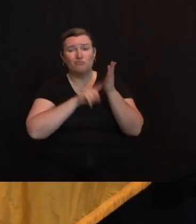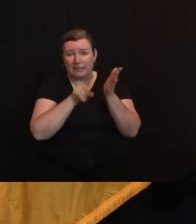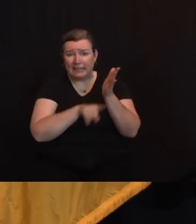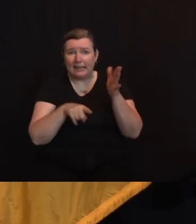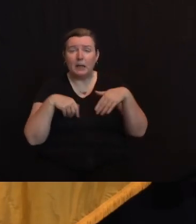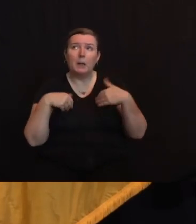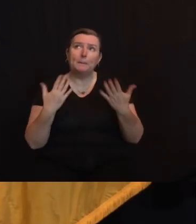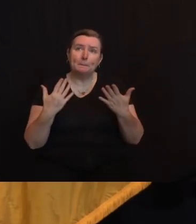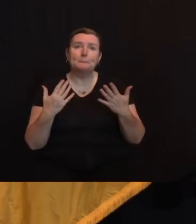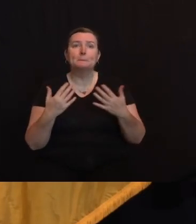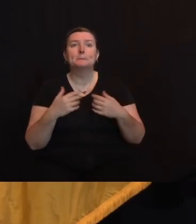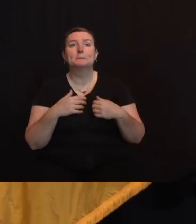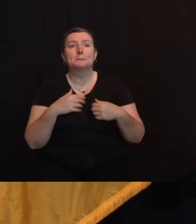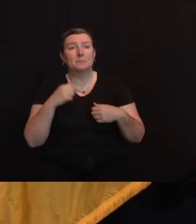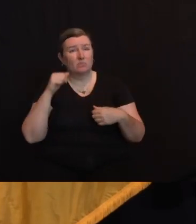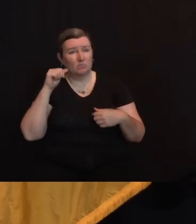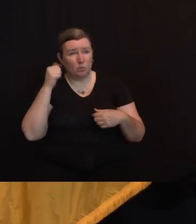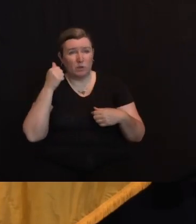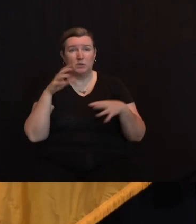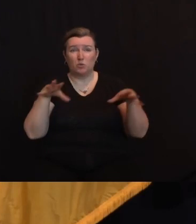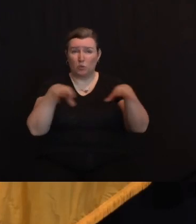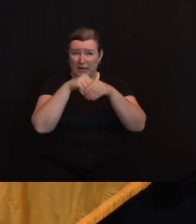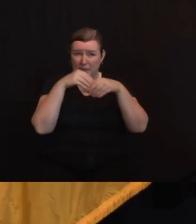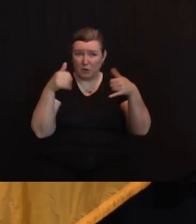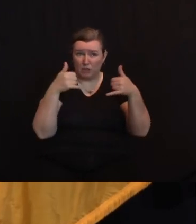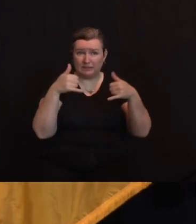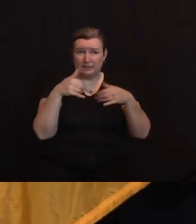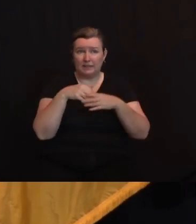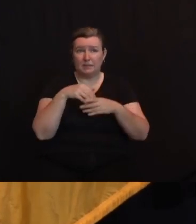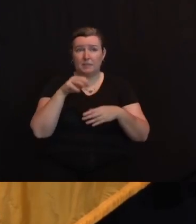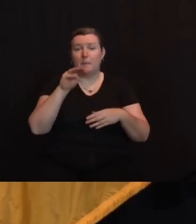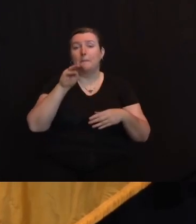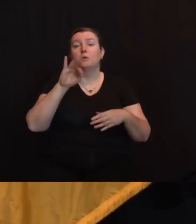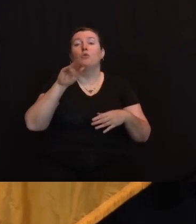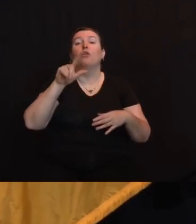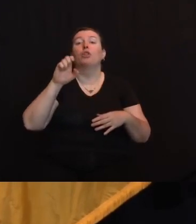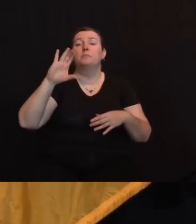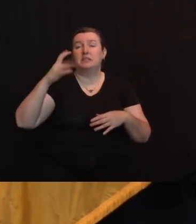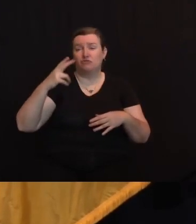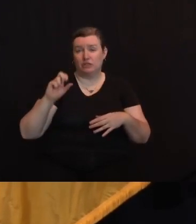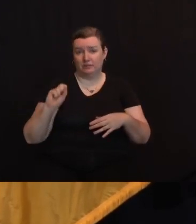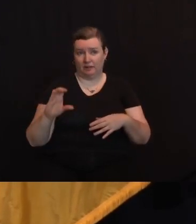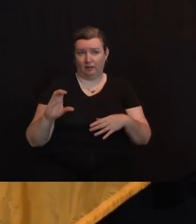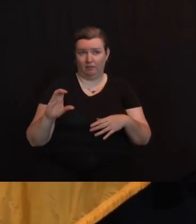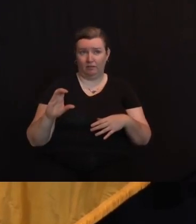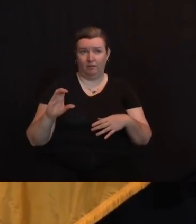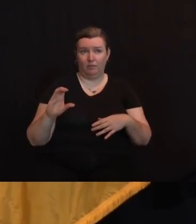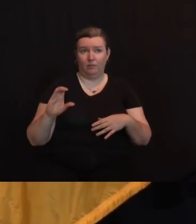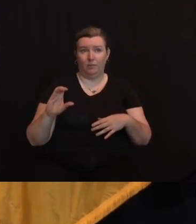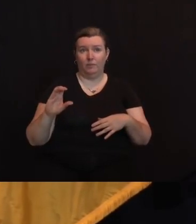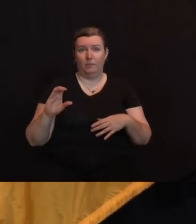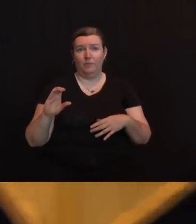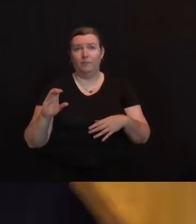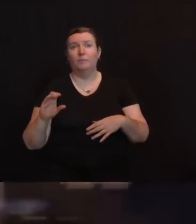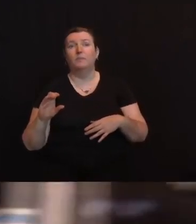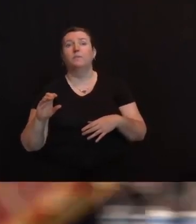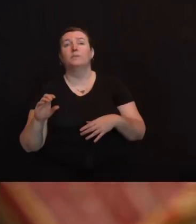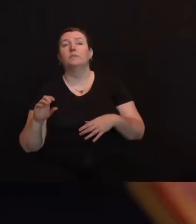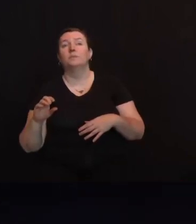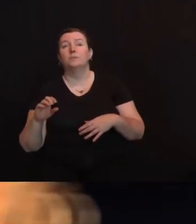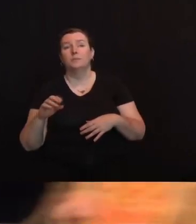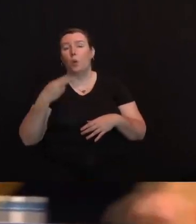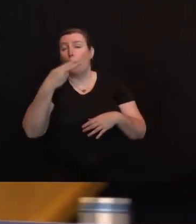wedding parties who were in Myrtle Beach, Tina? The Hoboken reality, not last weekend, but the weekend before. So we